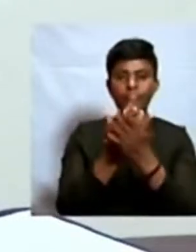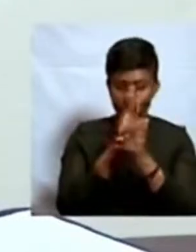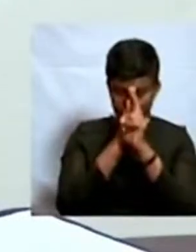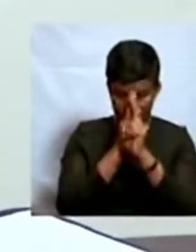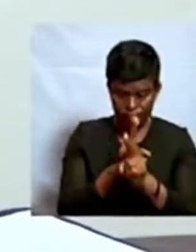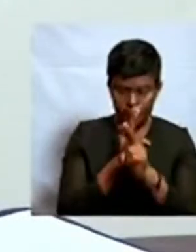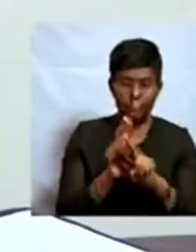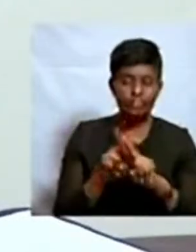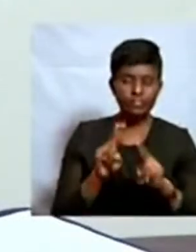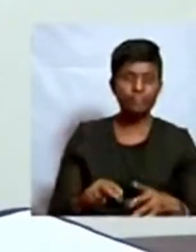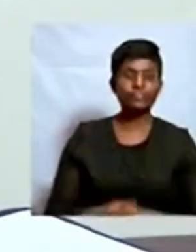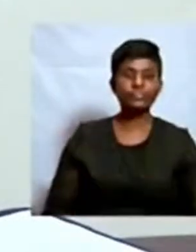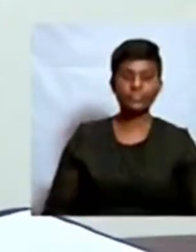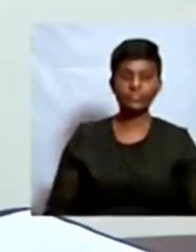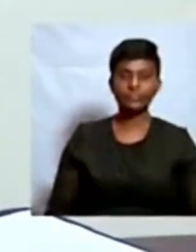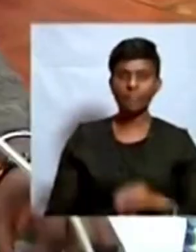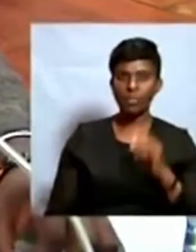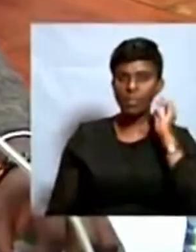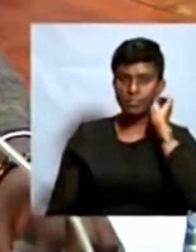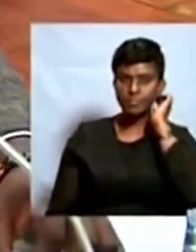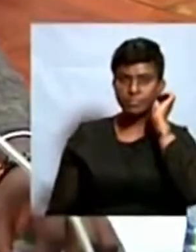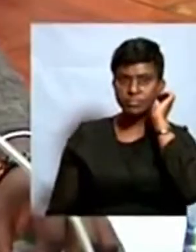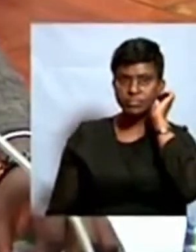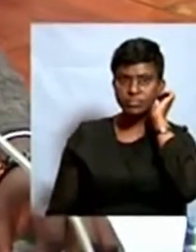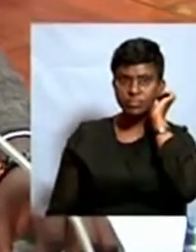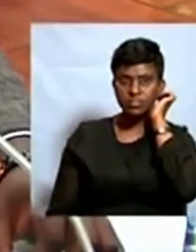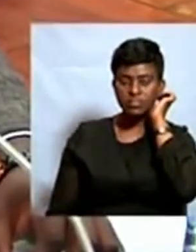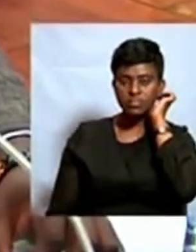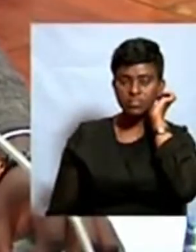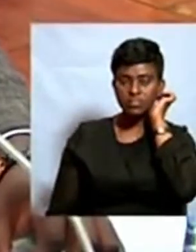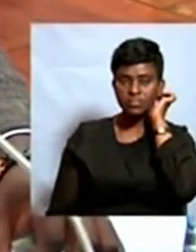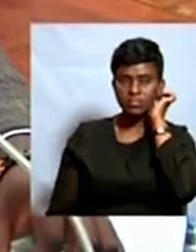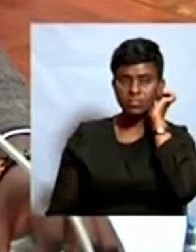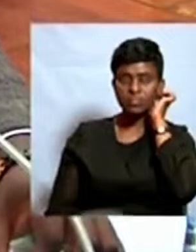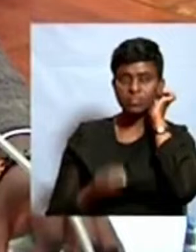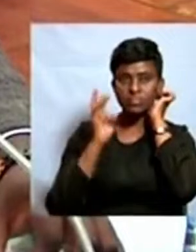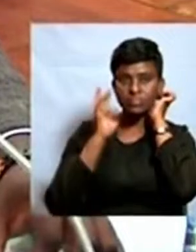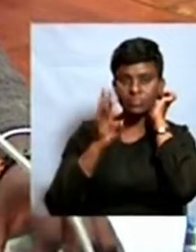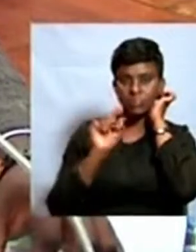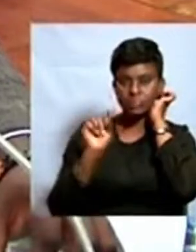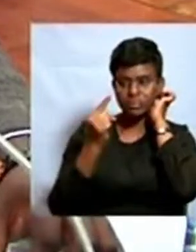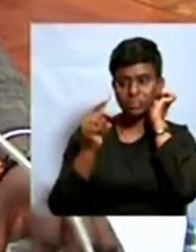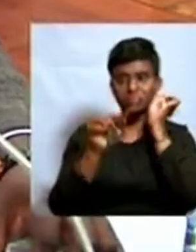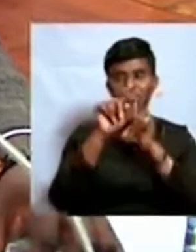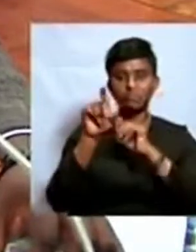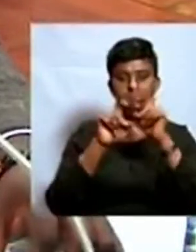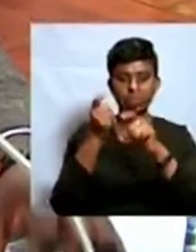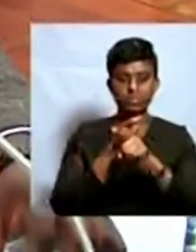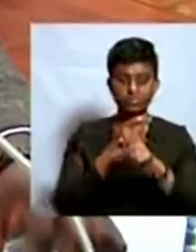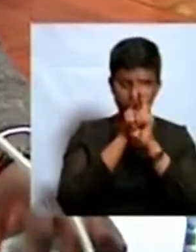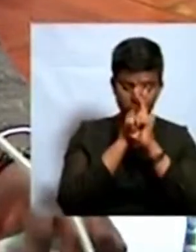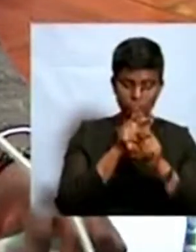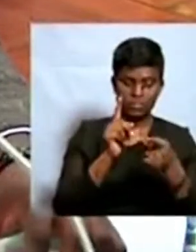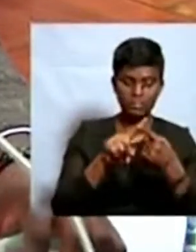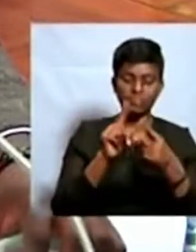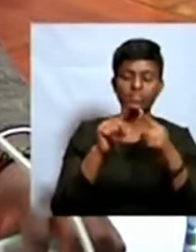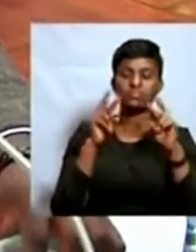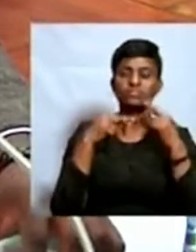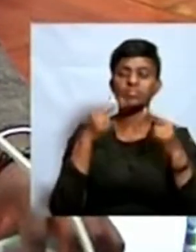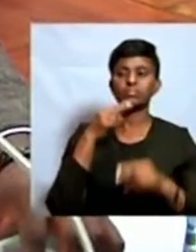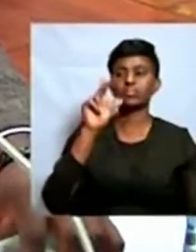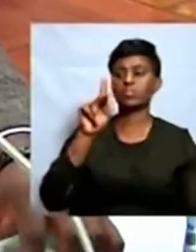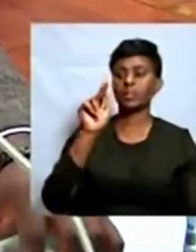Chair. Thank you so much. We'll get the first question from Honorable Reverend